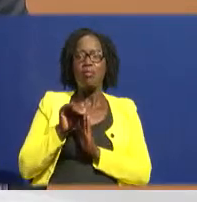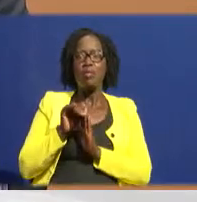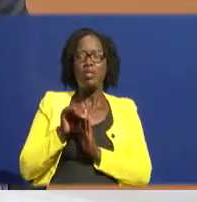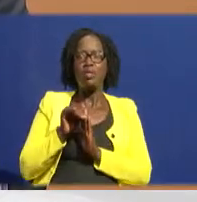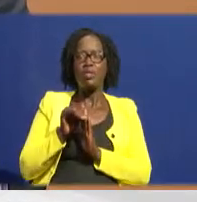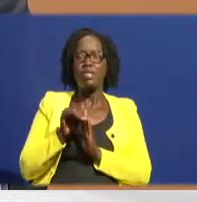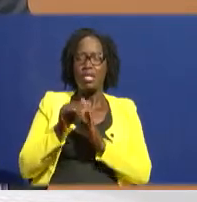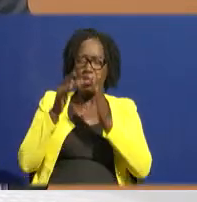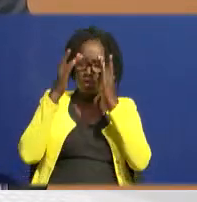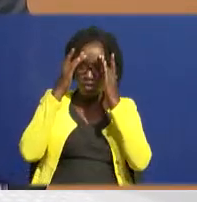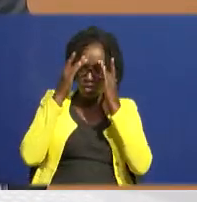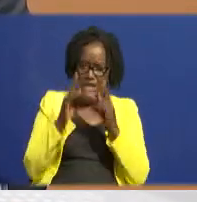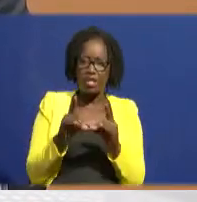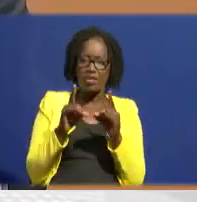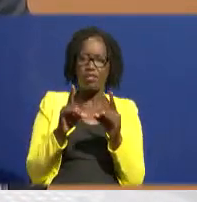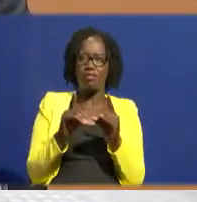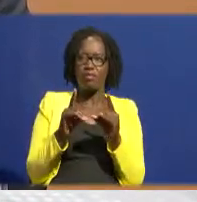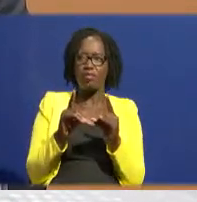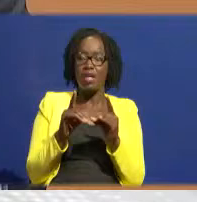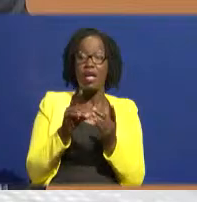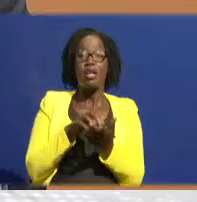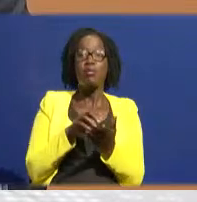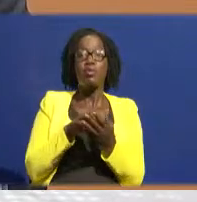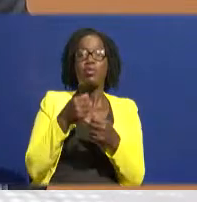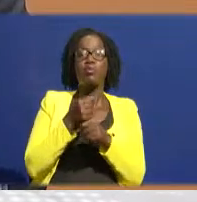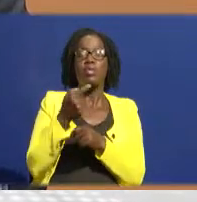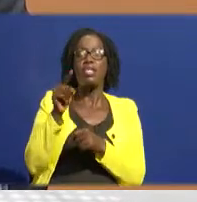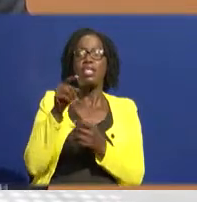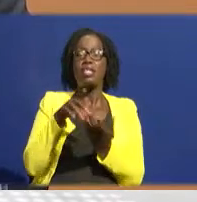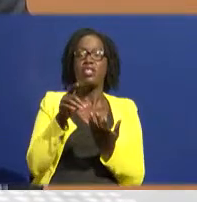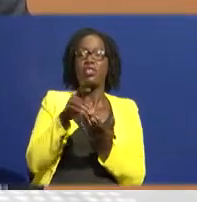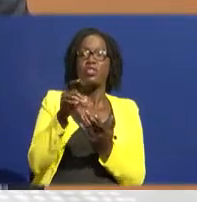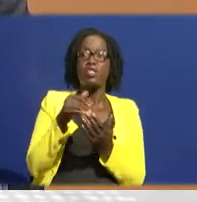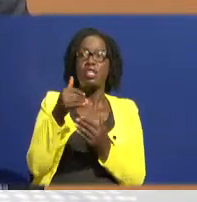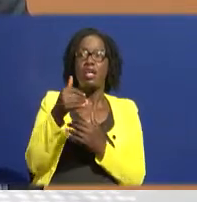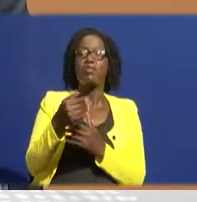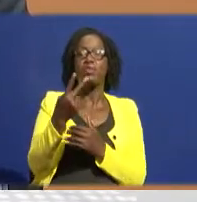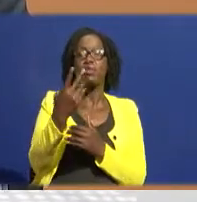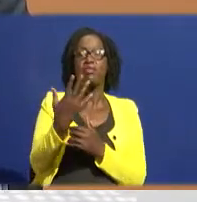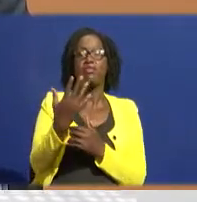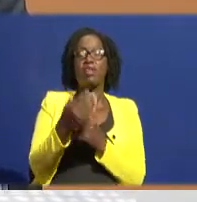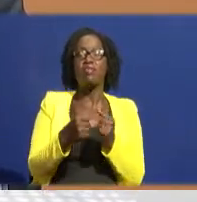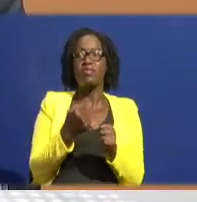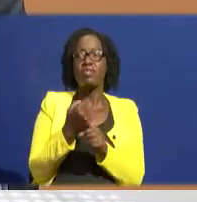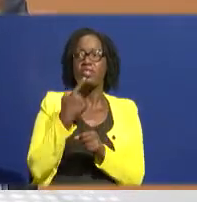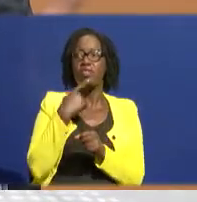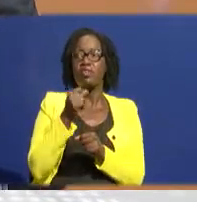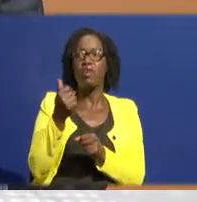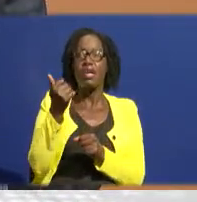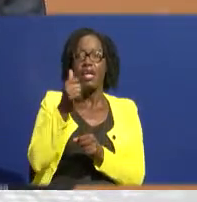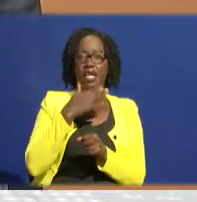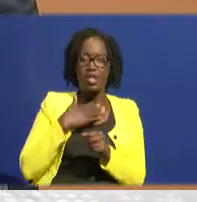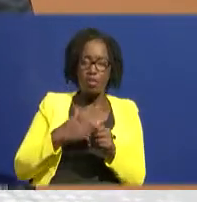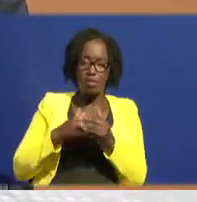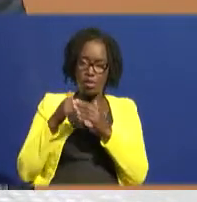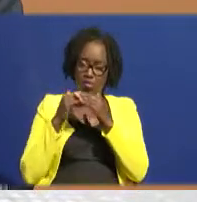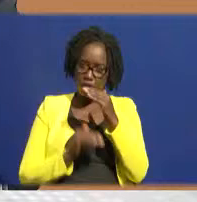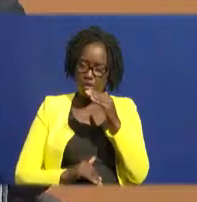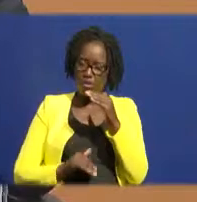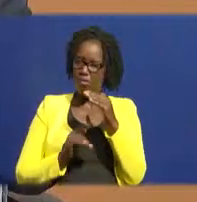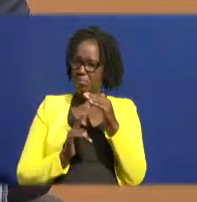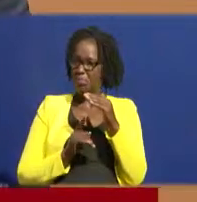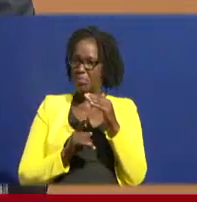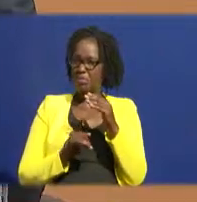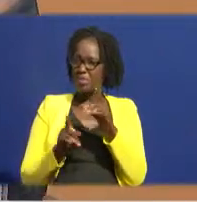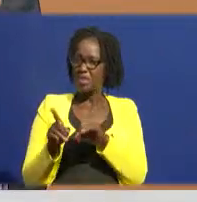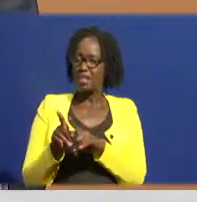to be decisive, to be in a position to make the right choice after 25 years. Mm-hmm. And therefore, anybody that is below here is